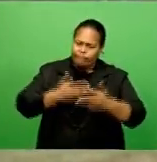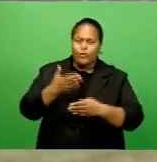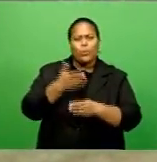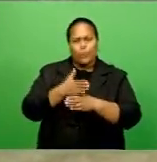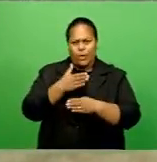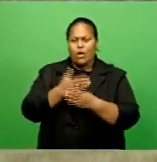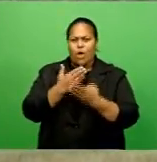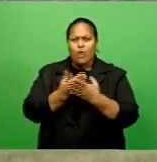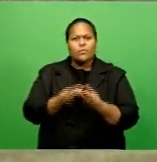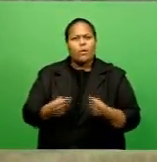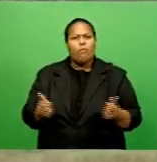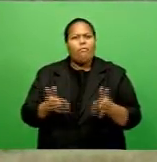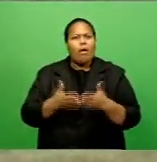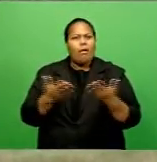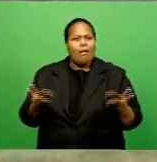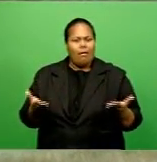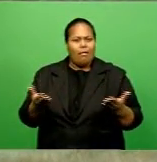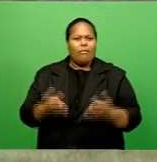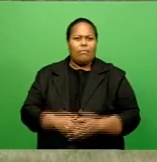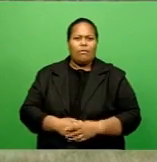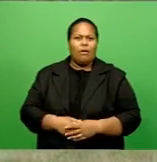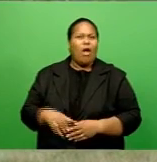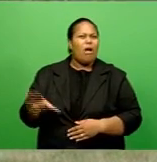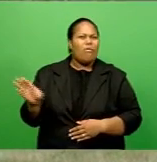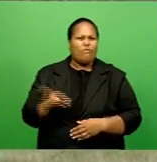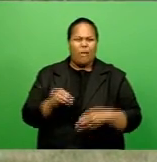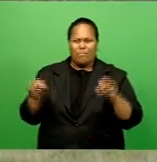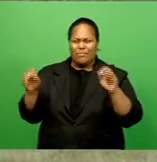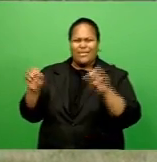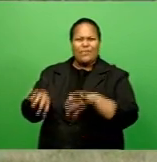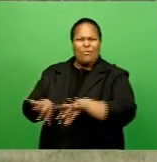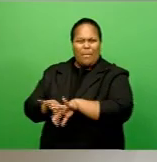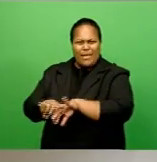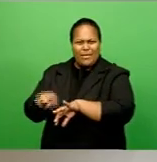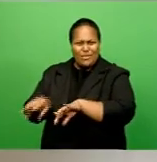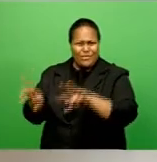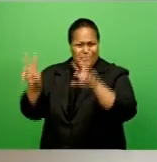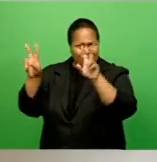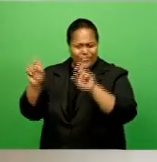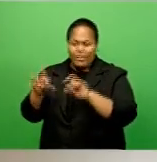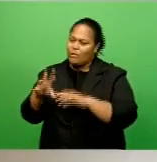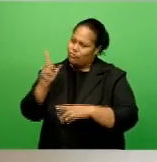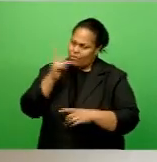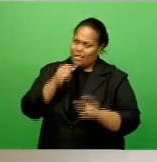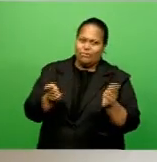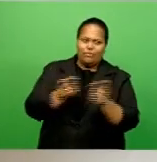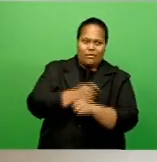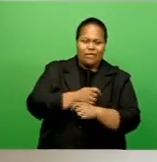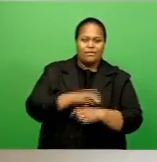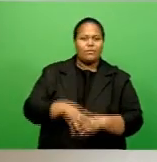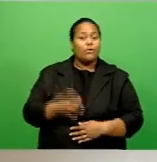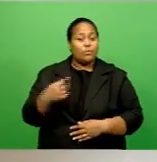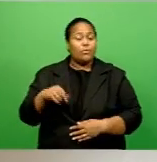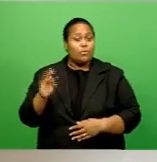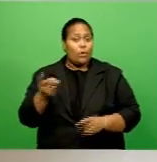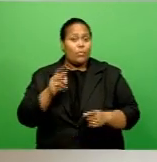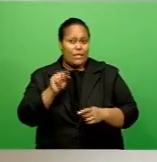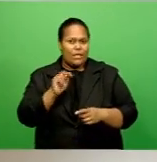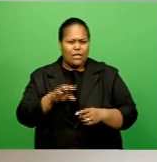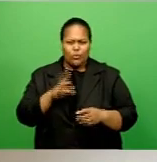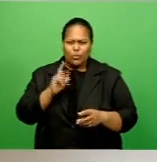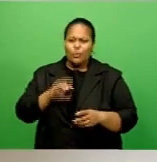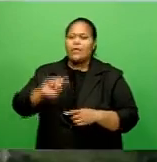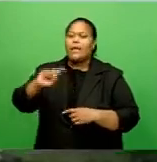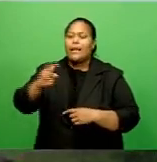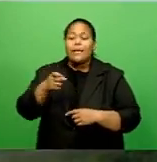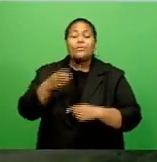energy solutions from waste. Period of 3 years, targeting to increase the amount of waste that comes into the landfill. We have